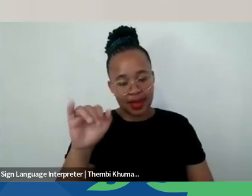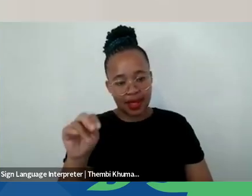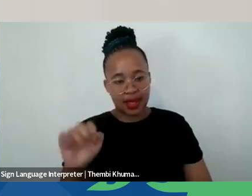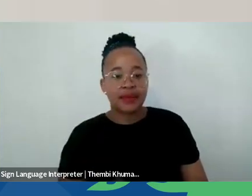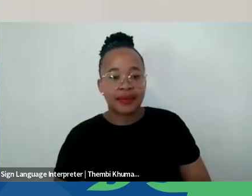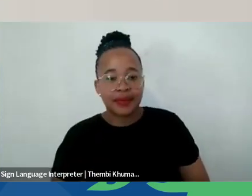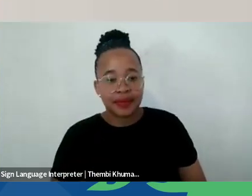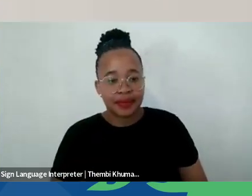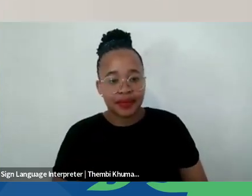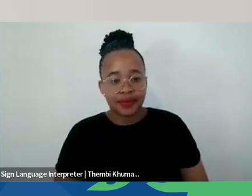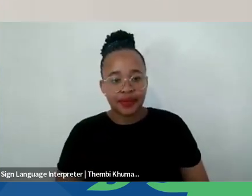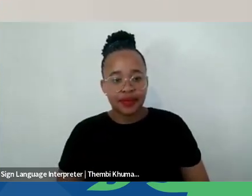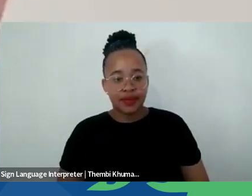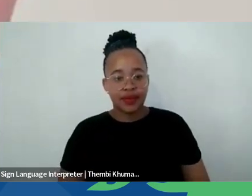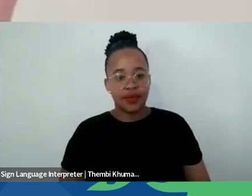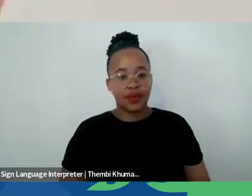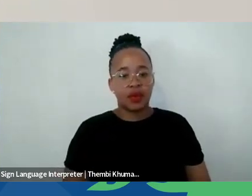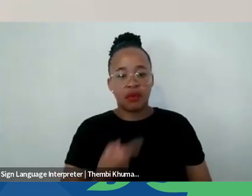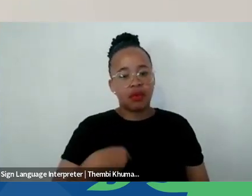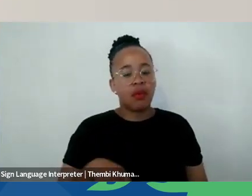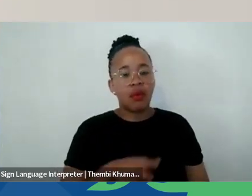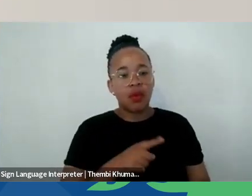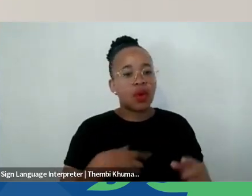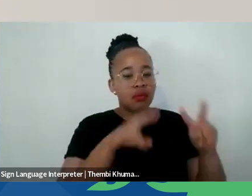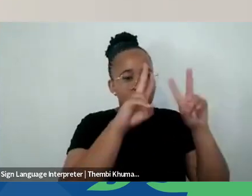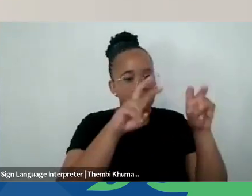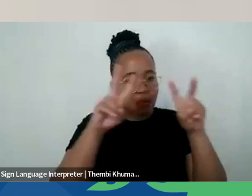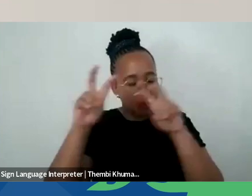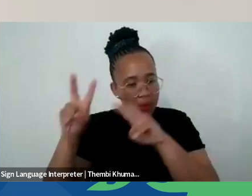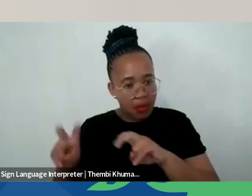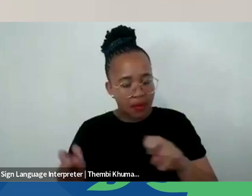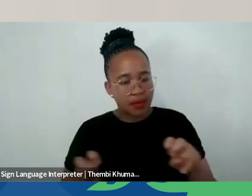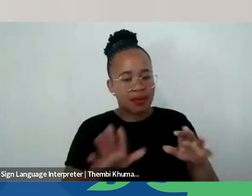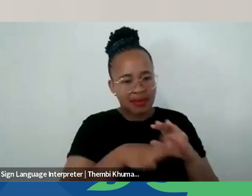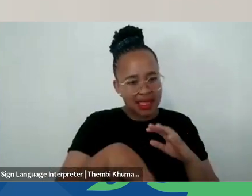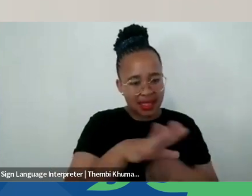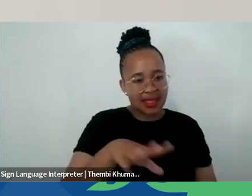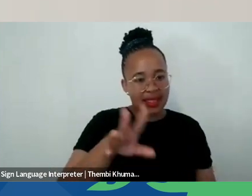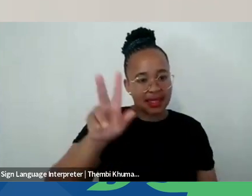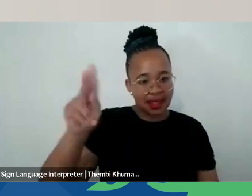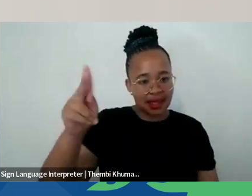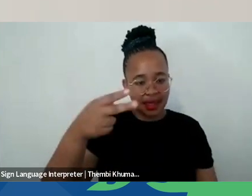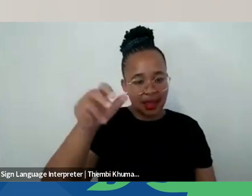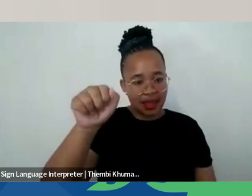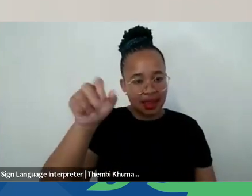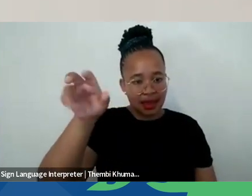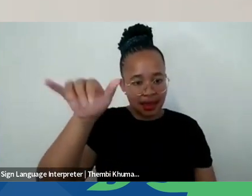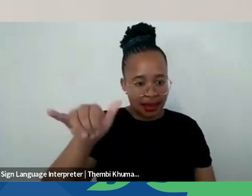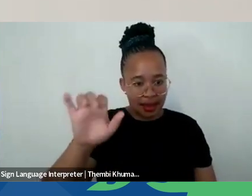Yeah, we did a bit of work in Khayelitsha. It differs in Khayelitsha. There's not chemsex